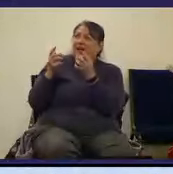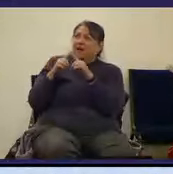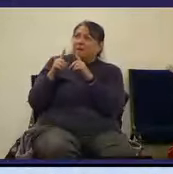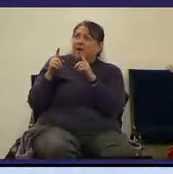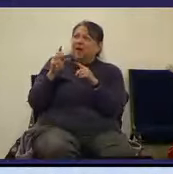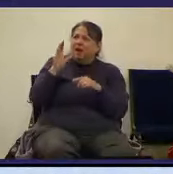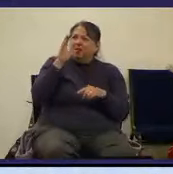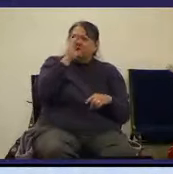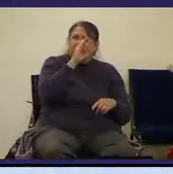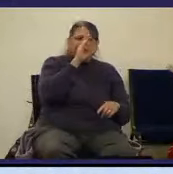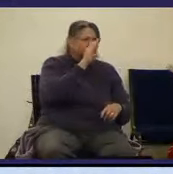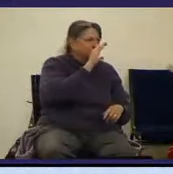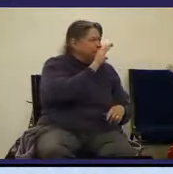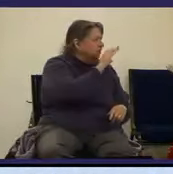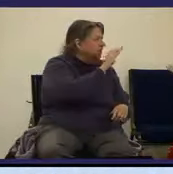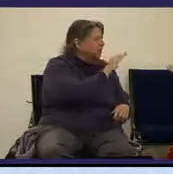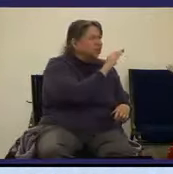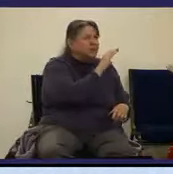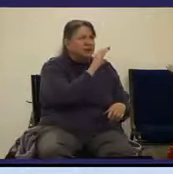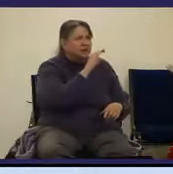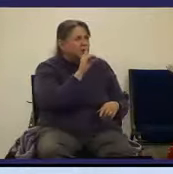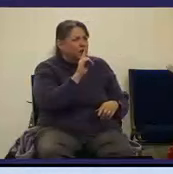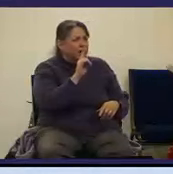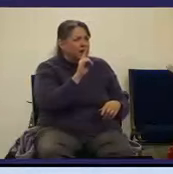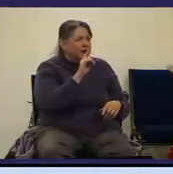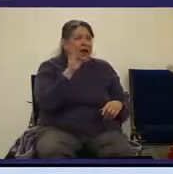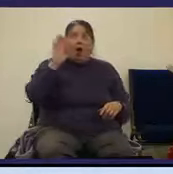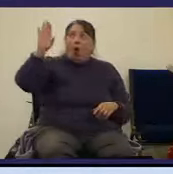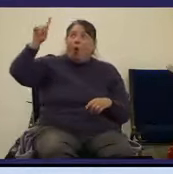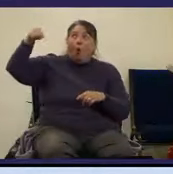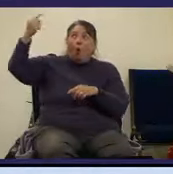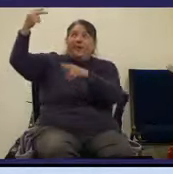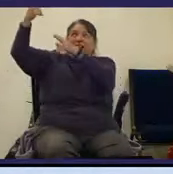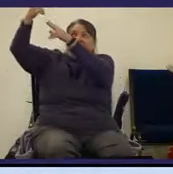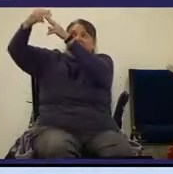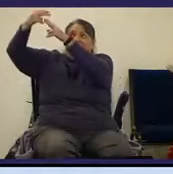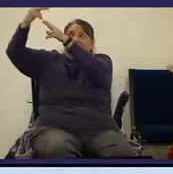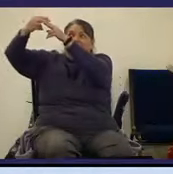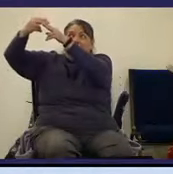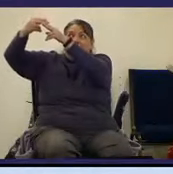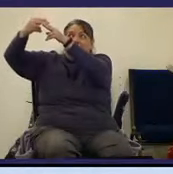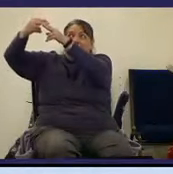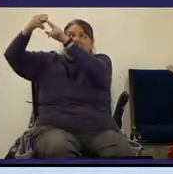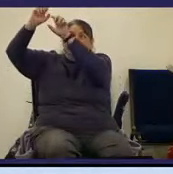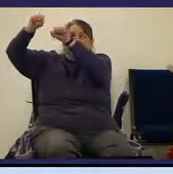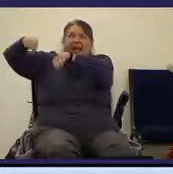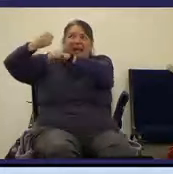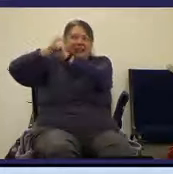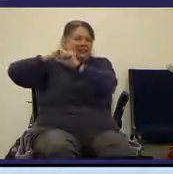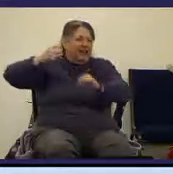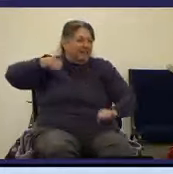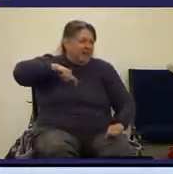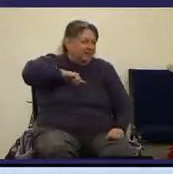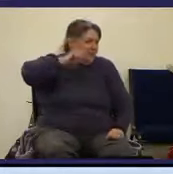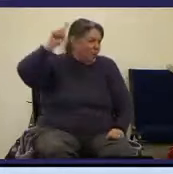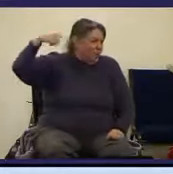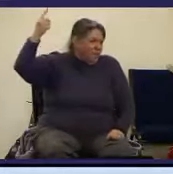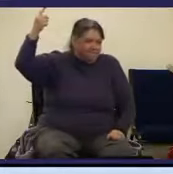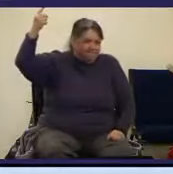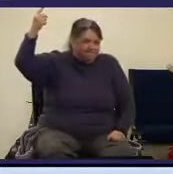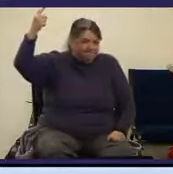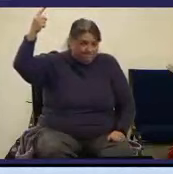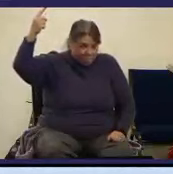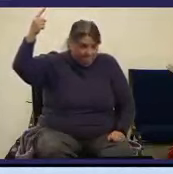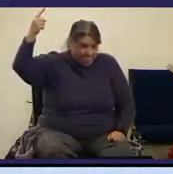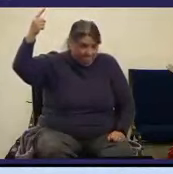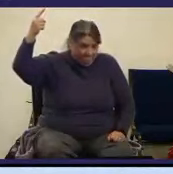else. There's no other name under heaven given to people, men, women, and children, by which we might